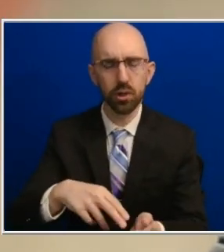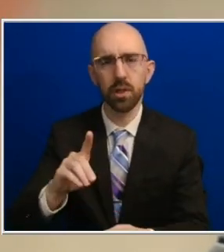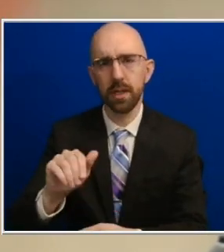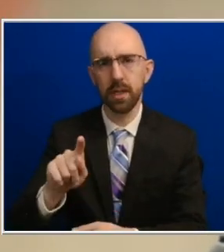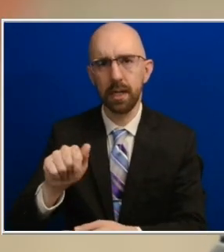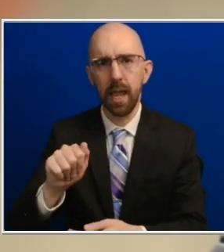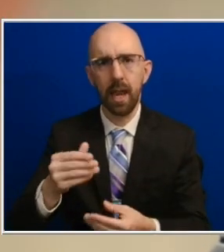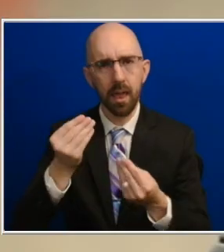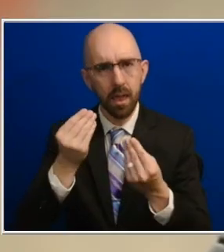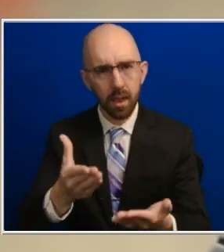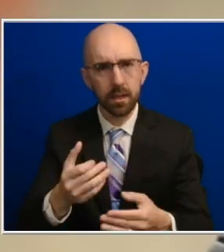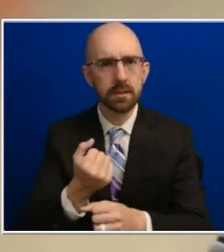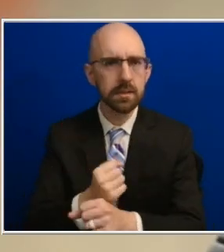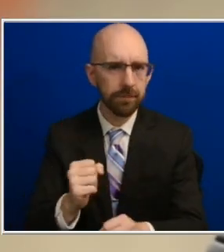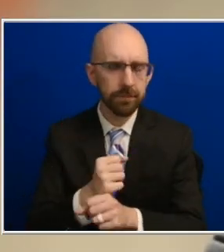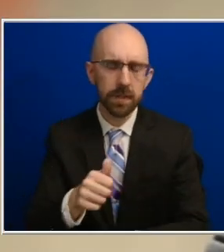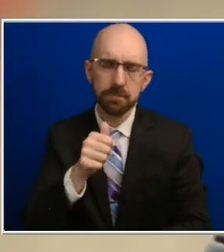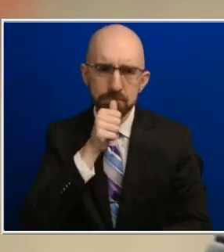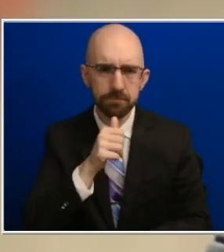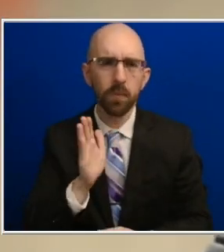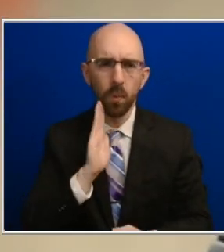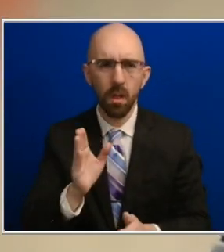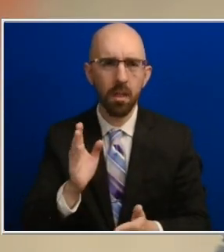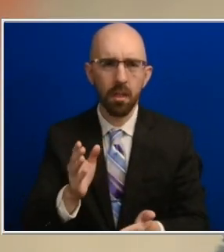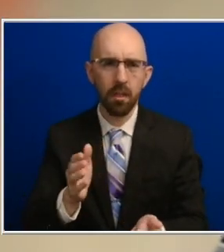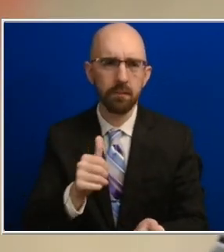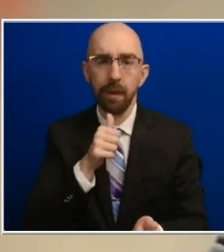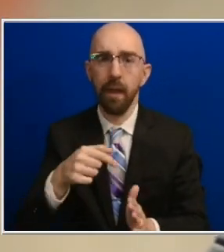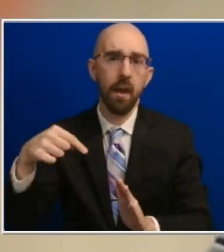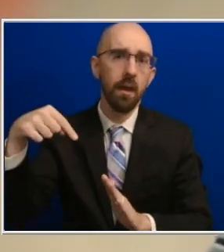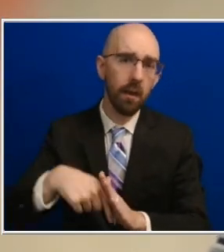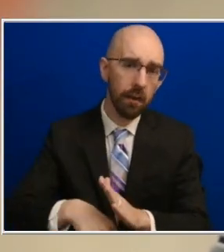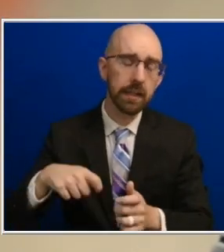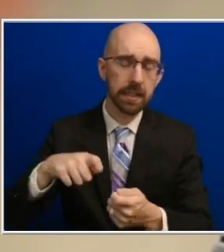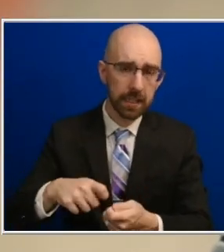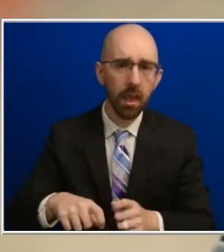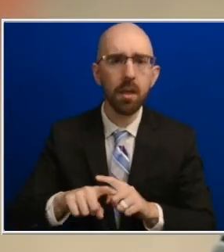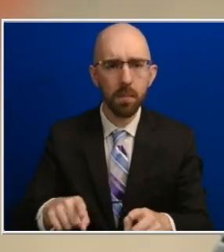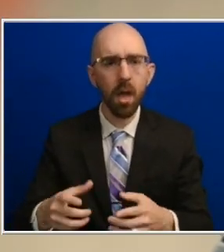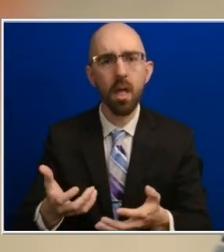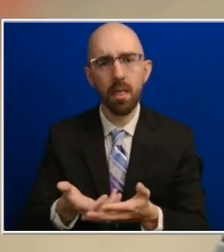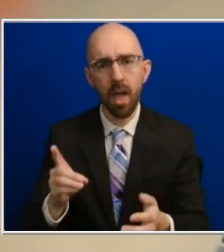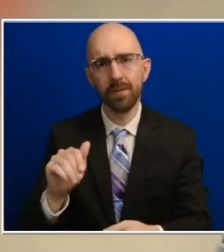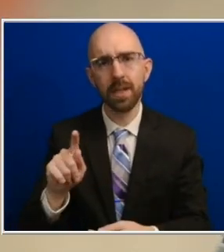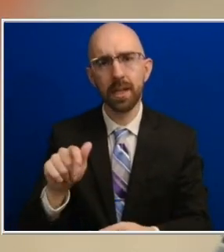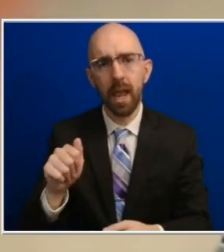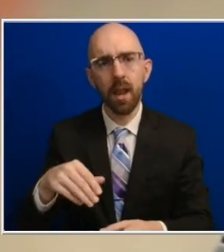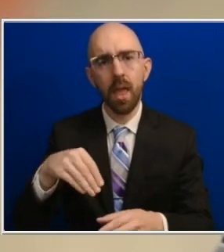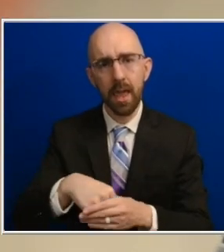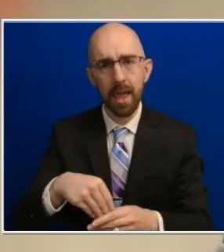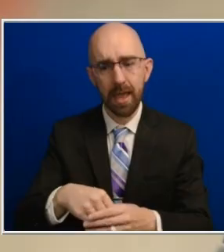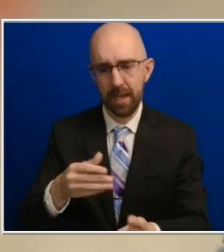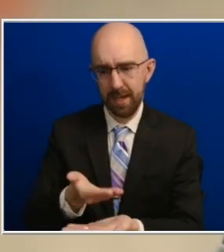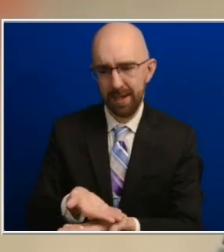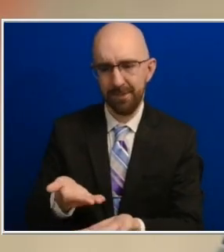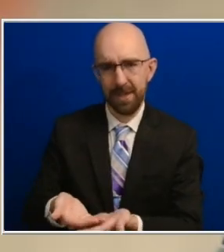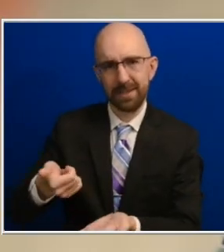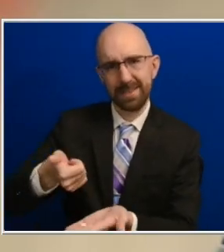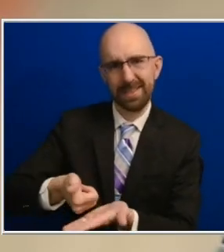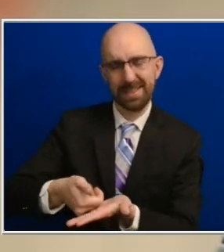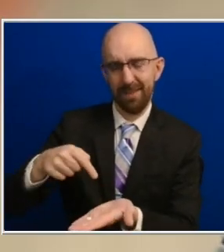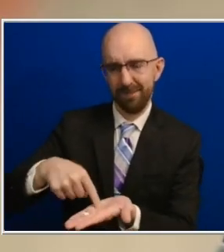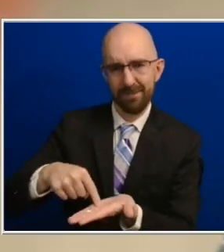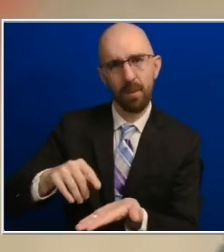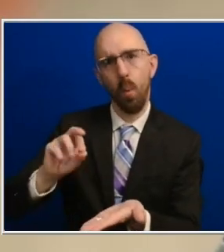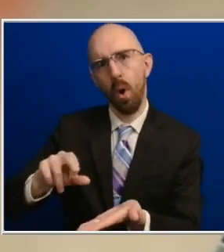Won't get into a whole lot of details, but really, a lot of the data resides within the device itself, and it has the